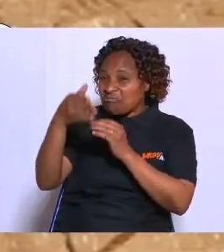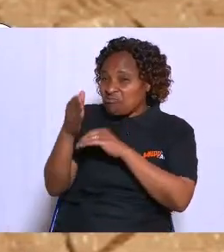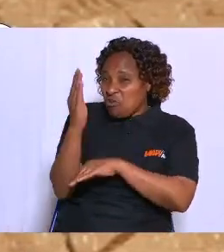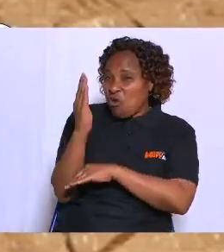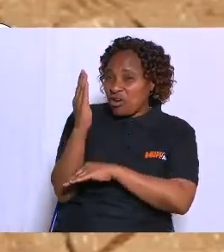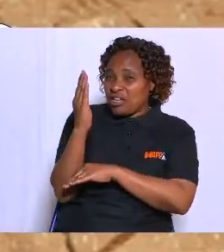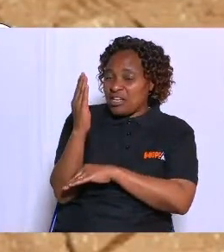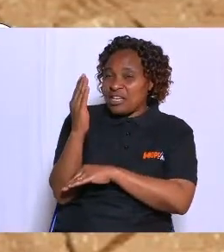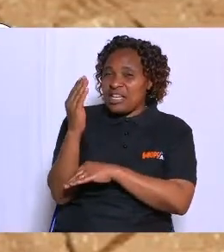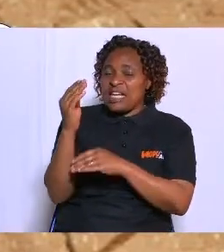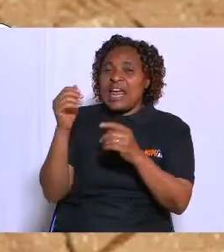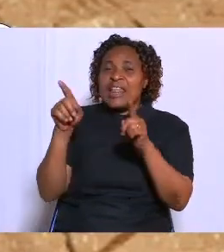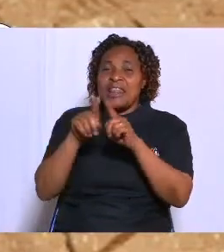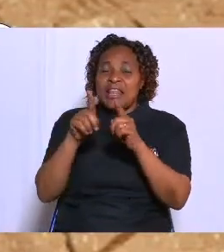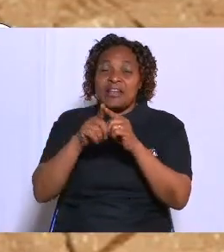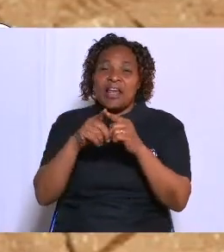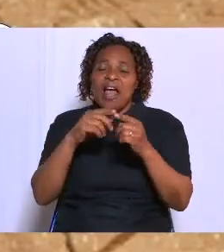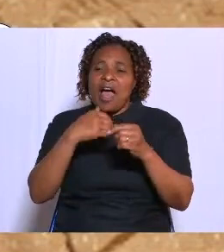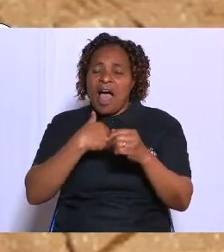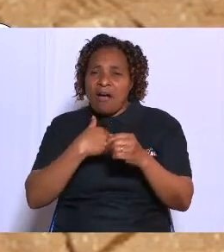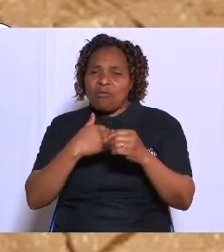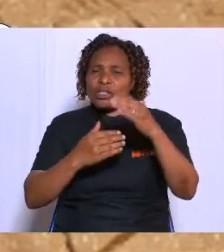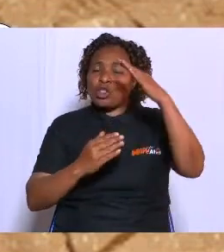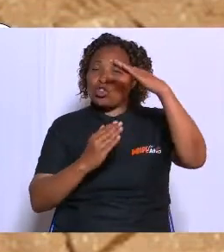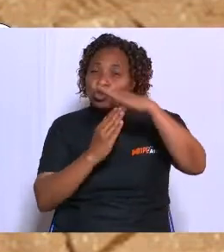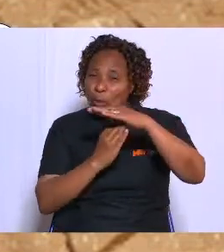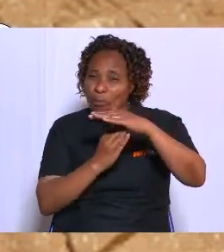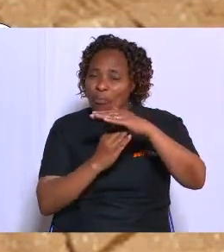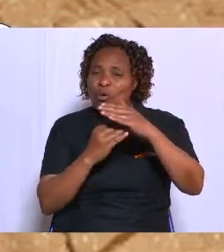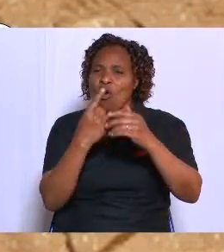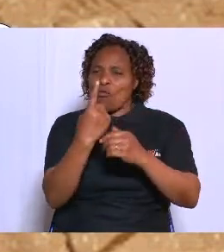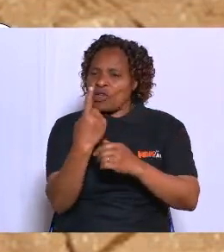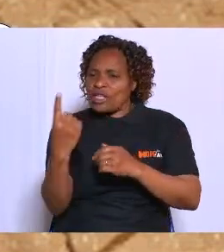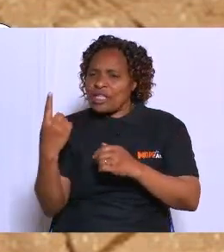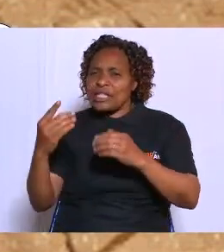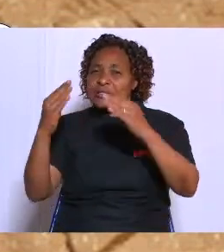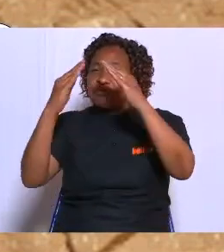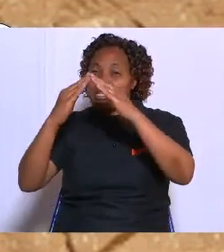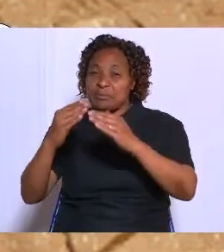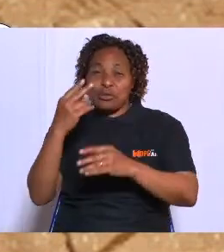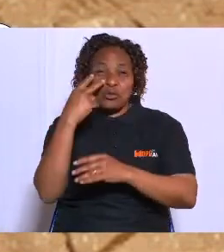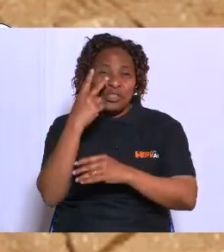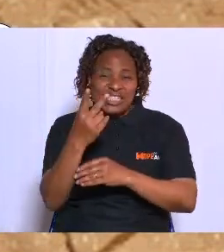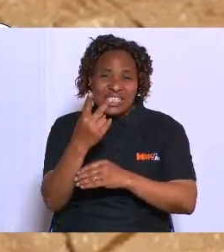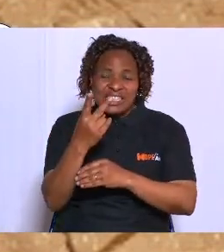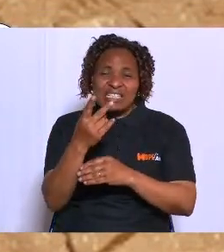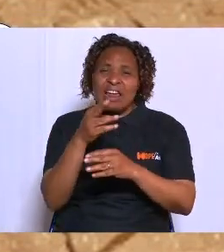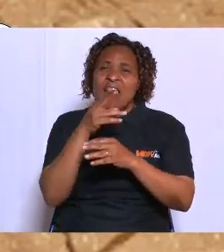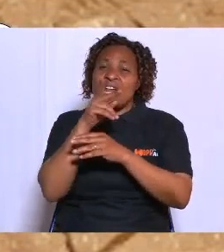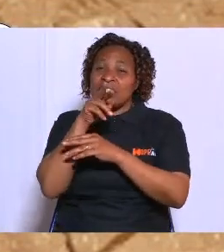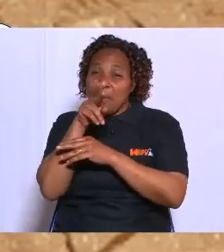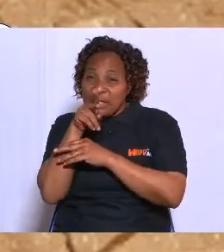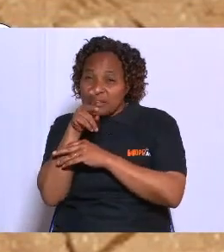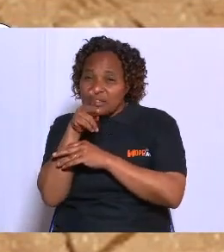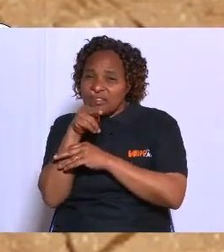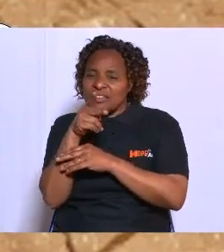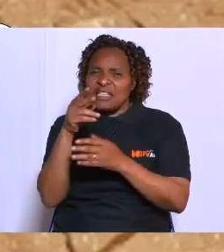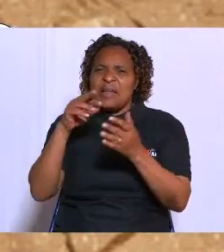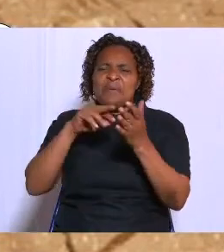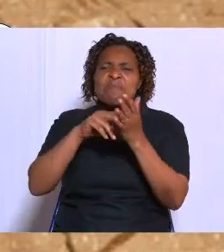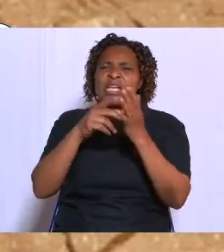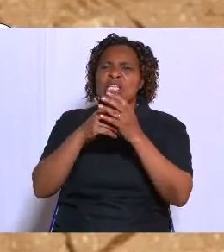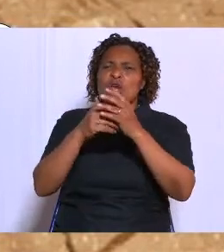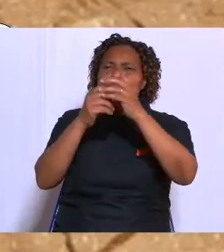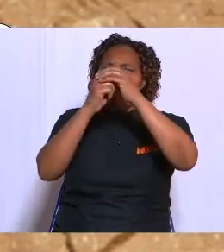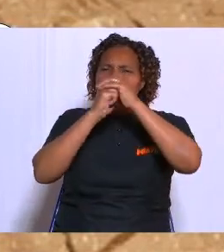emman Ra and on the top of Ammon Rod's head you'll see a circle that is the